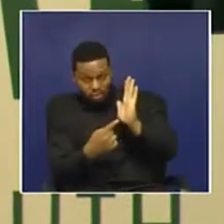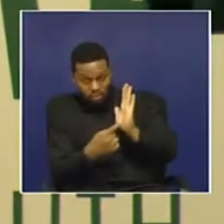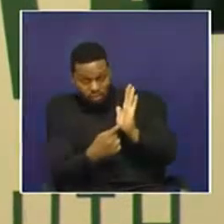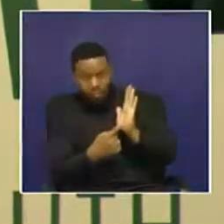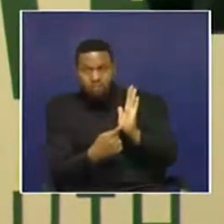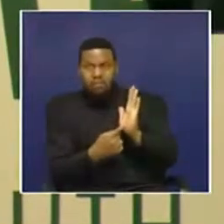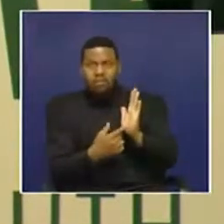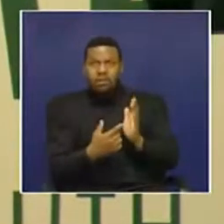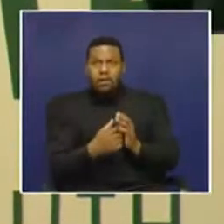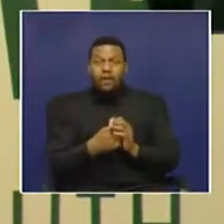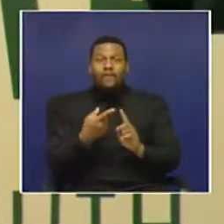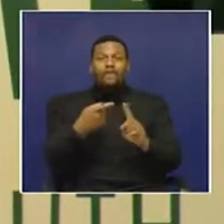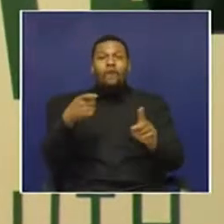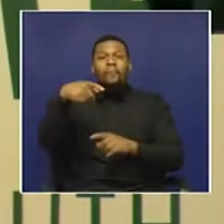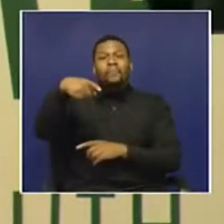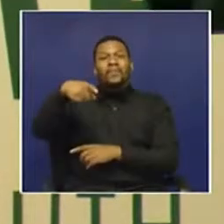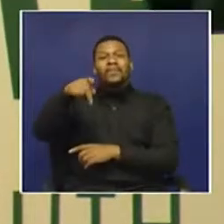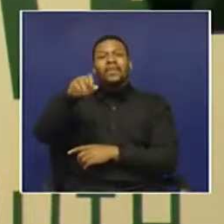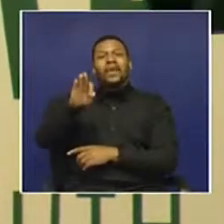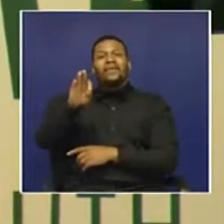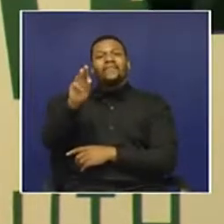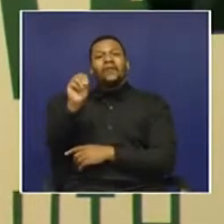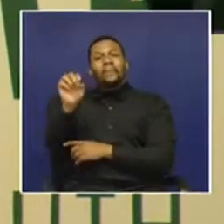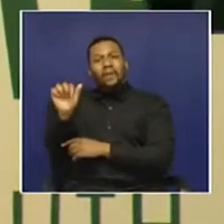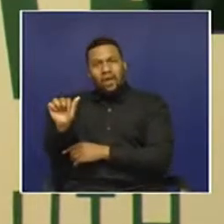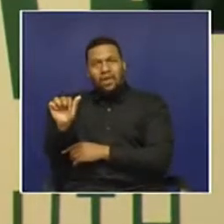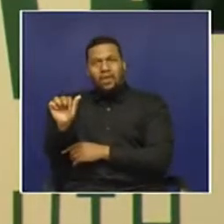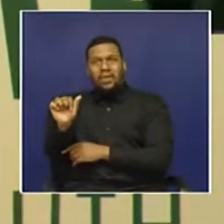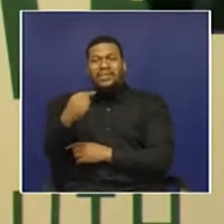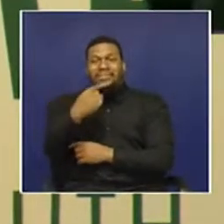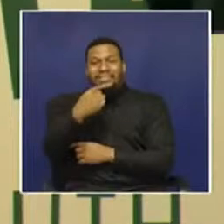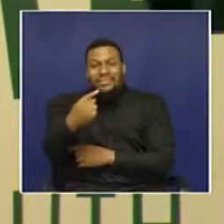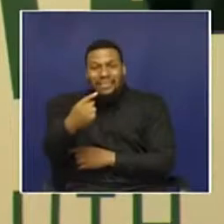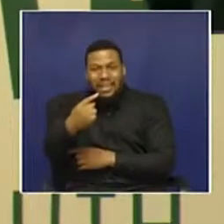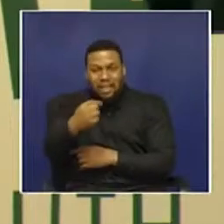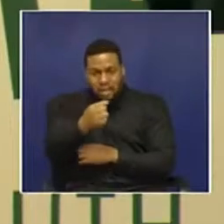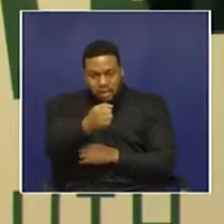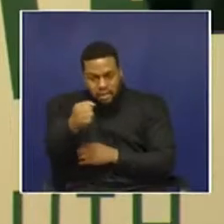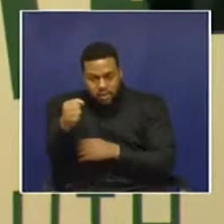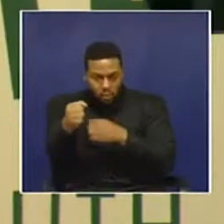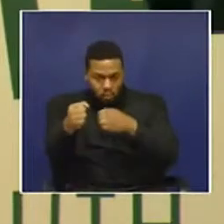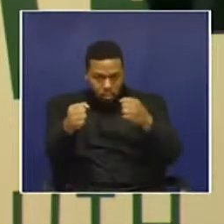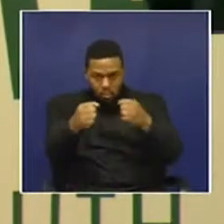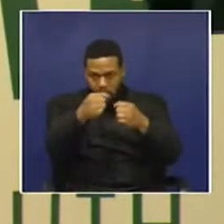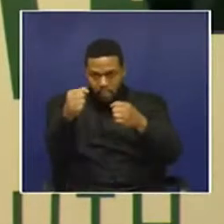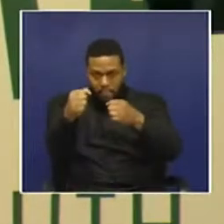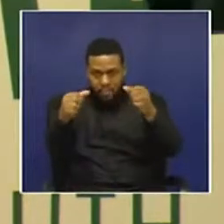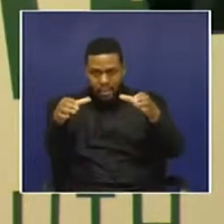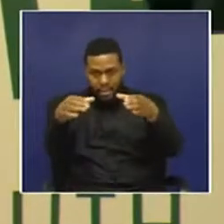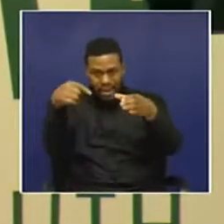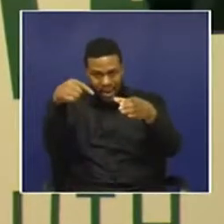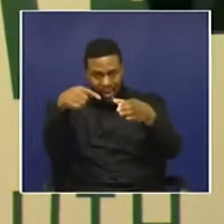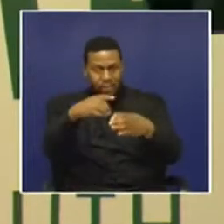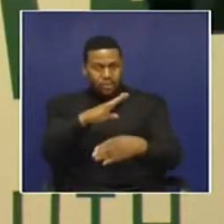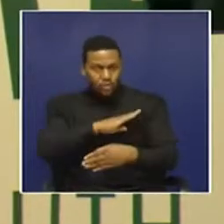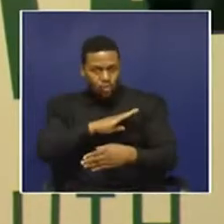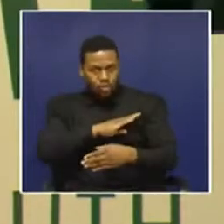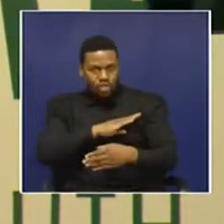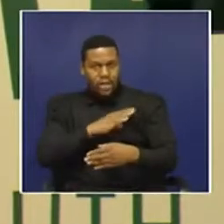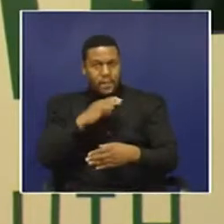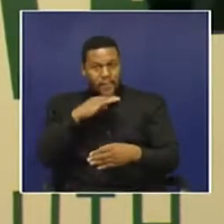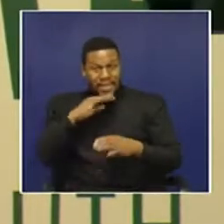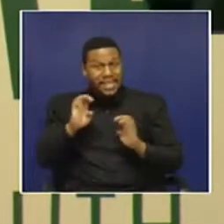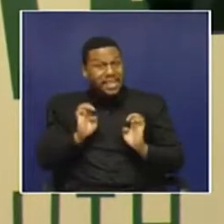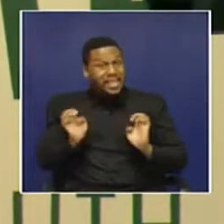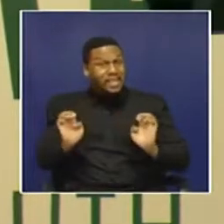of the PFMA considers that deployment as an emergency. We will be working with the Defence Force in